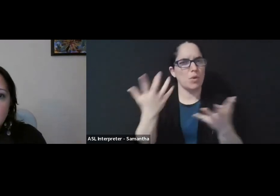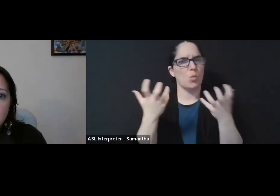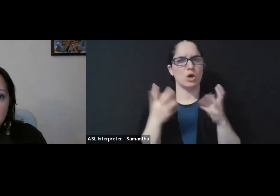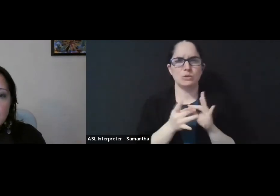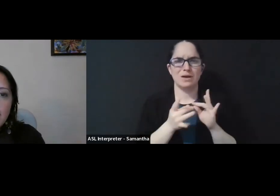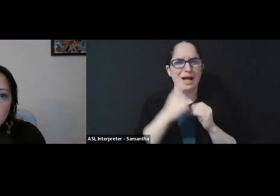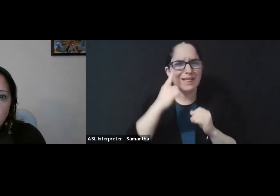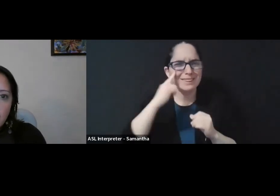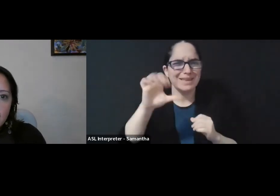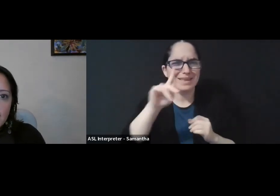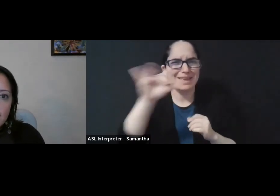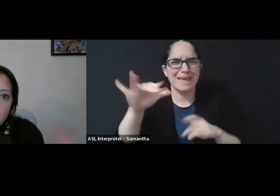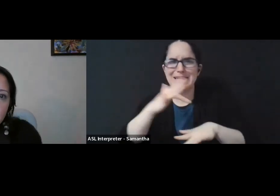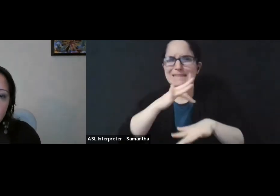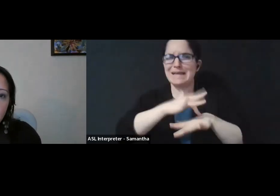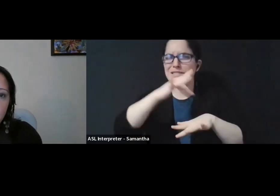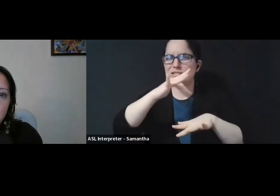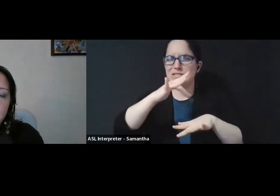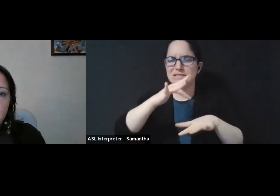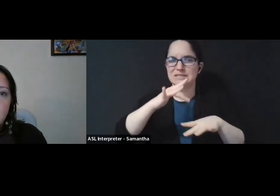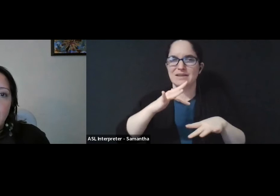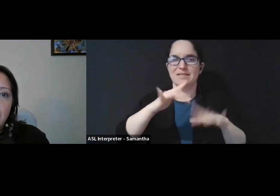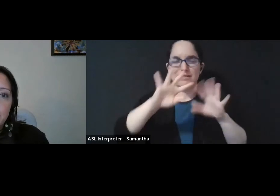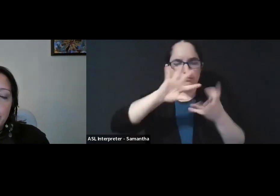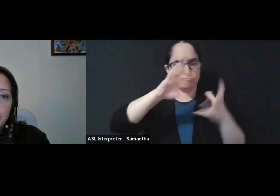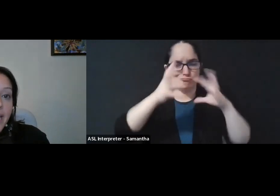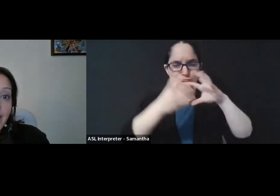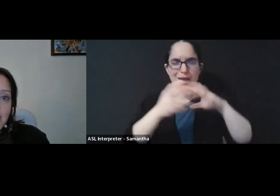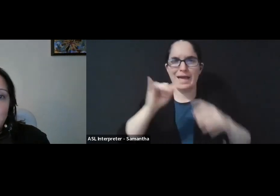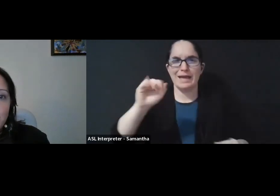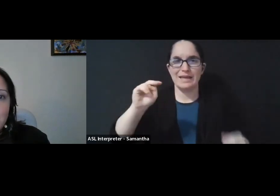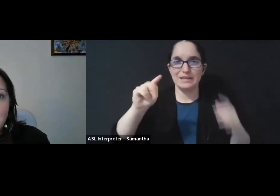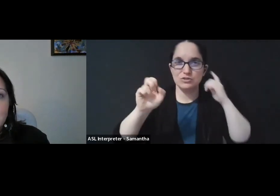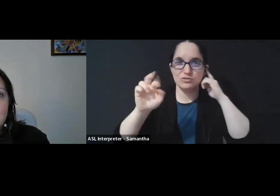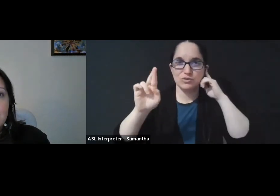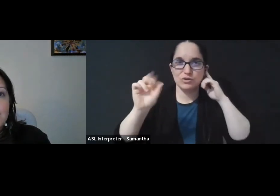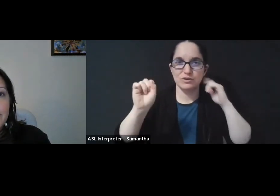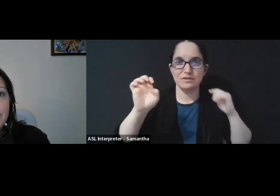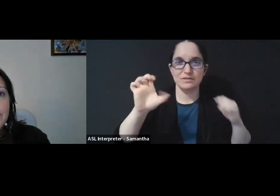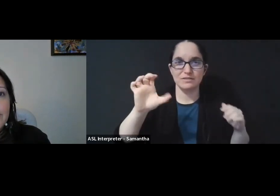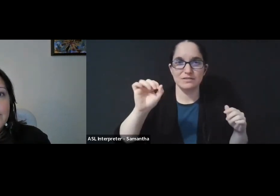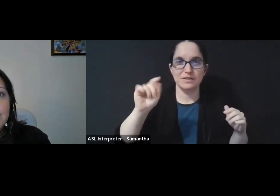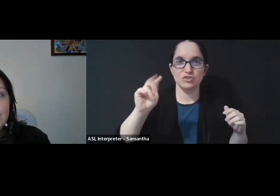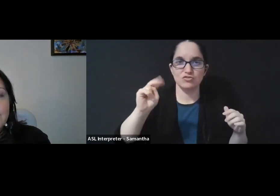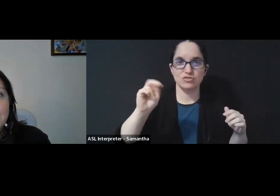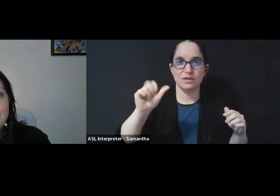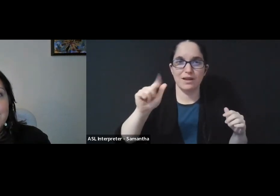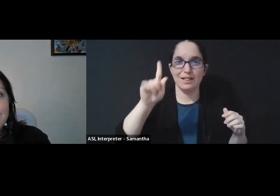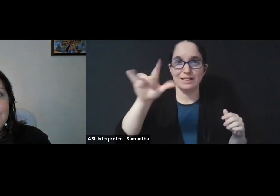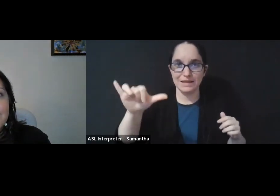Caty alluded to this and kind of touched on this, the intersectionality, but we're being asked this question again.